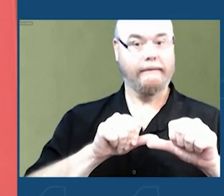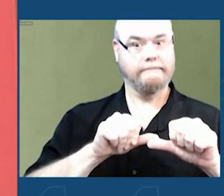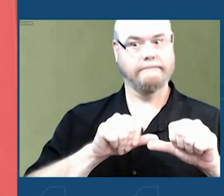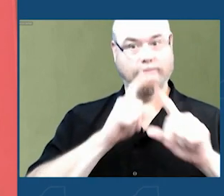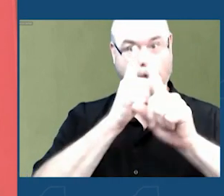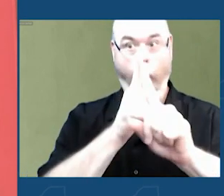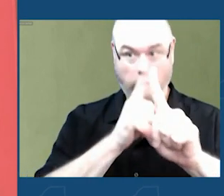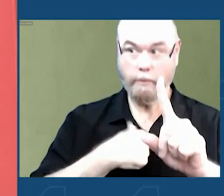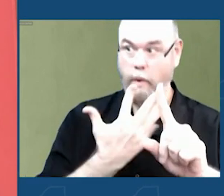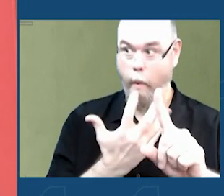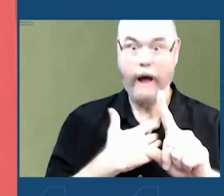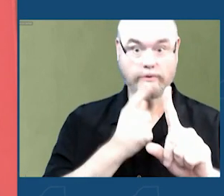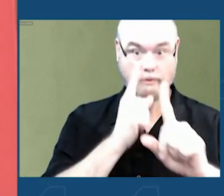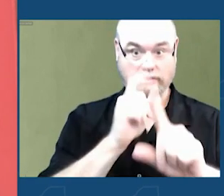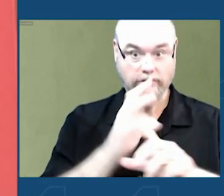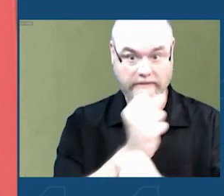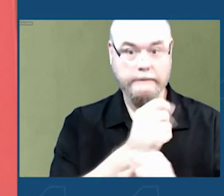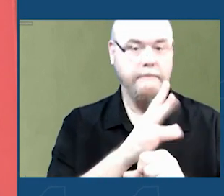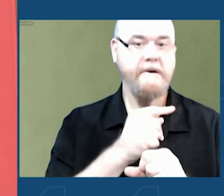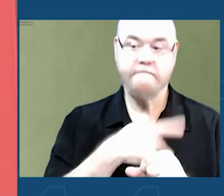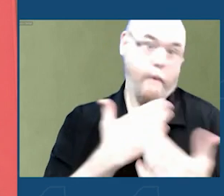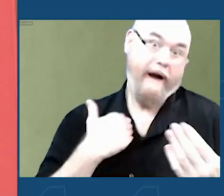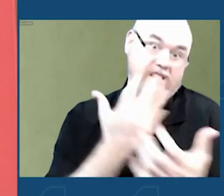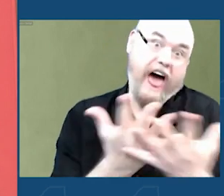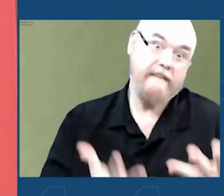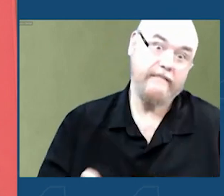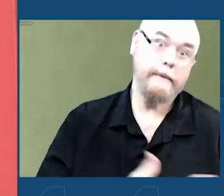help. And then Niska,